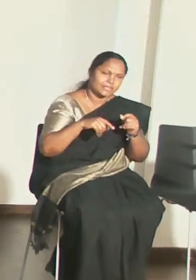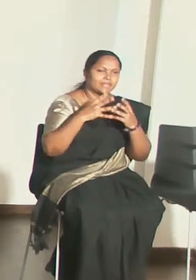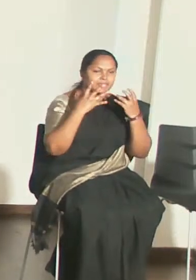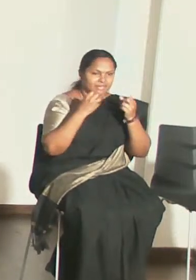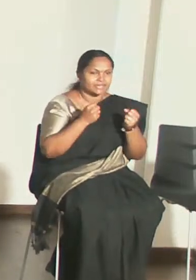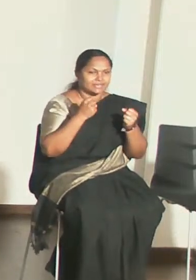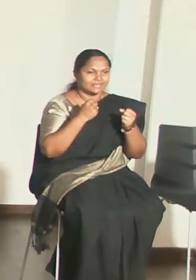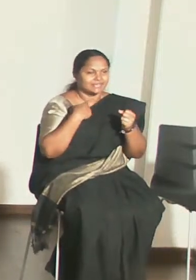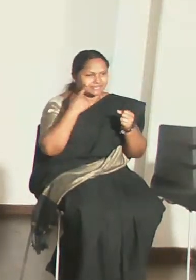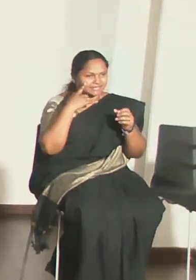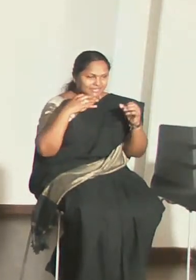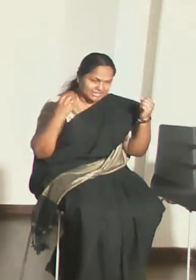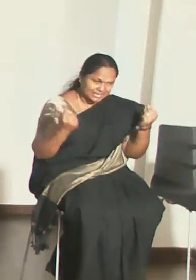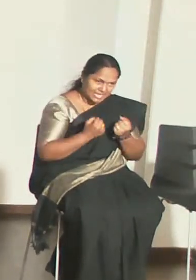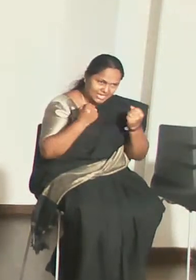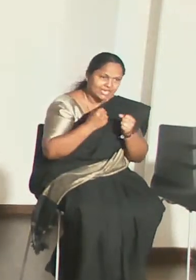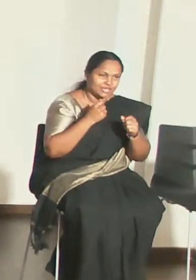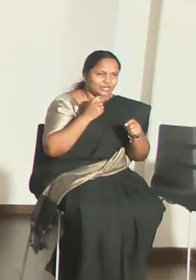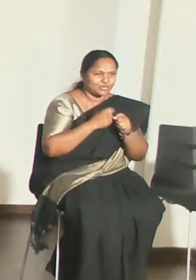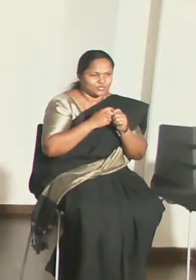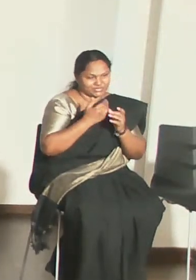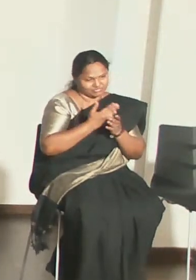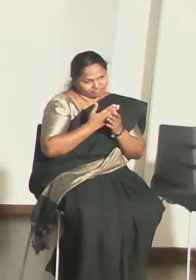I'm actively working towards